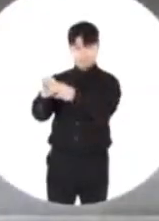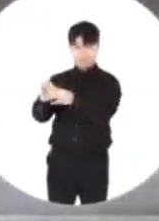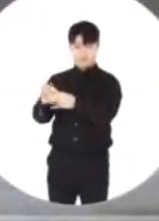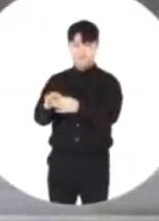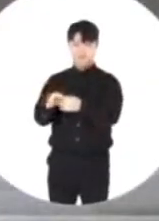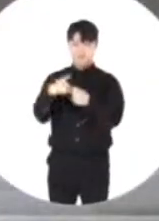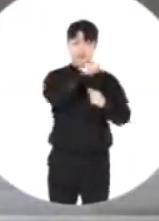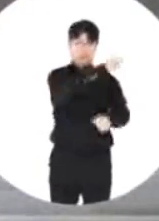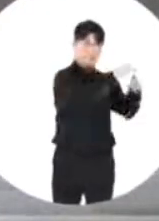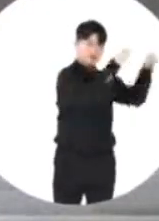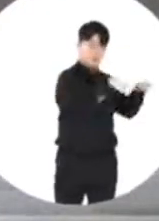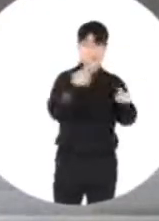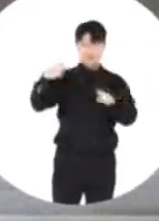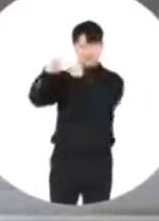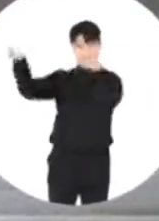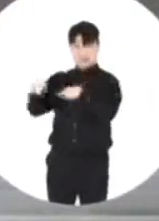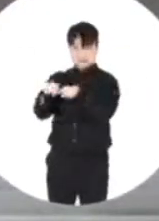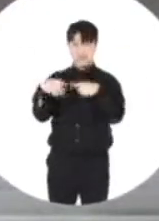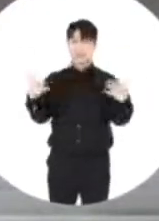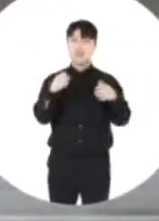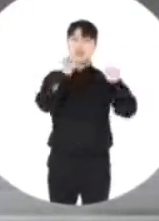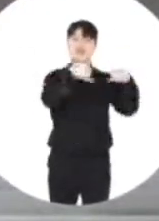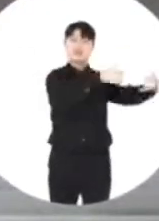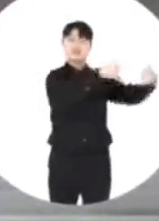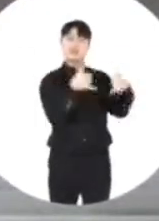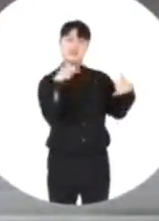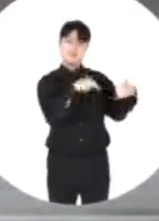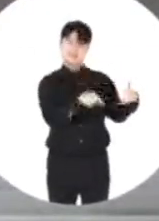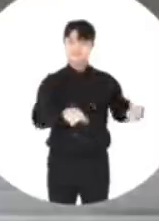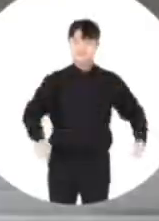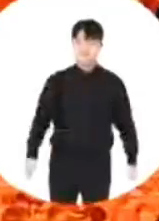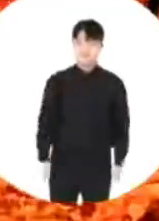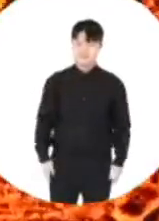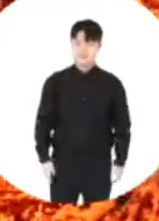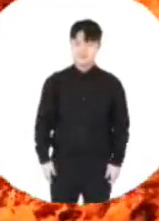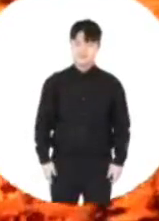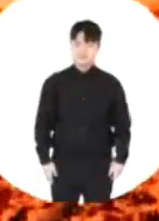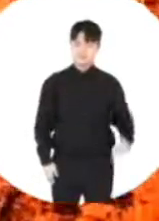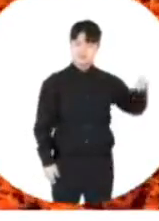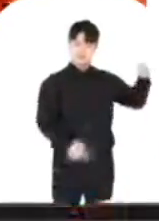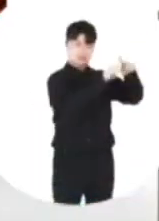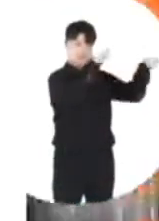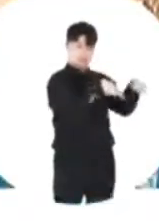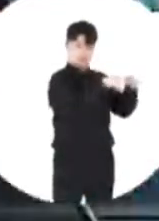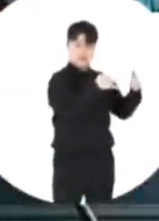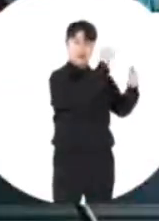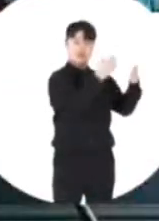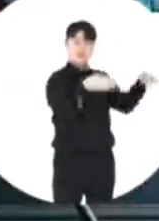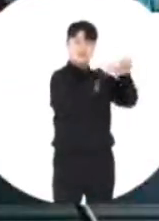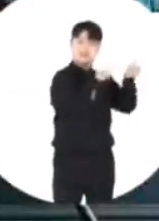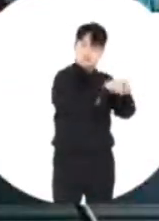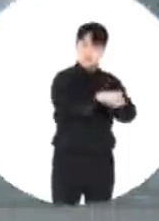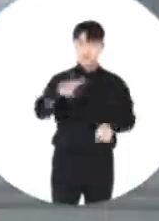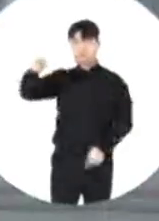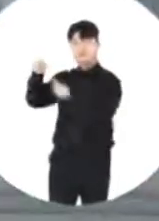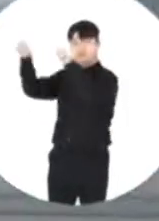the Premiere are winners of the 2021 CES Innovation Awards. One gives you the experience of the world's art